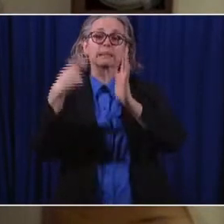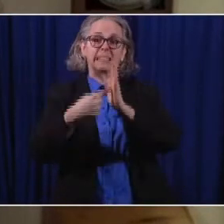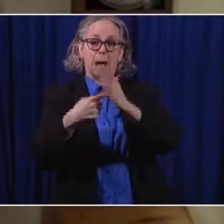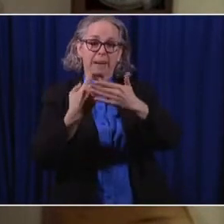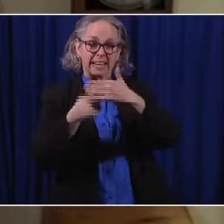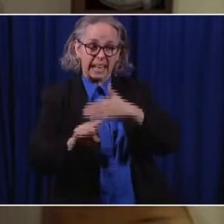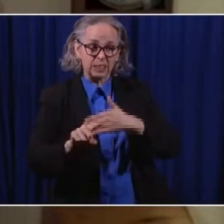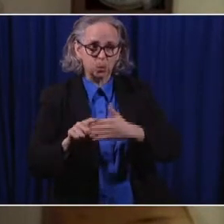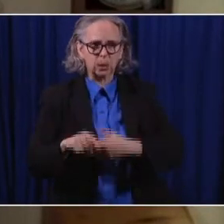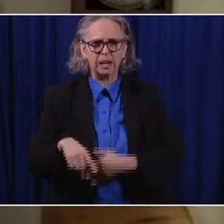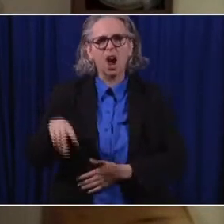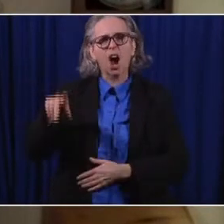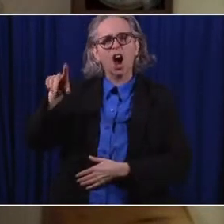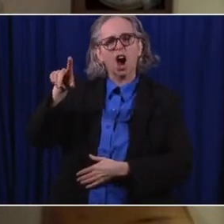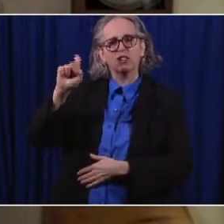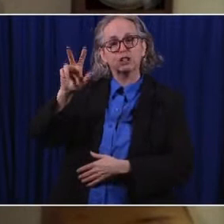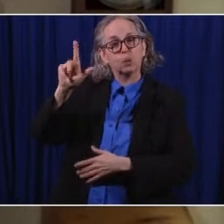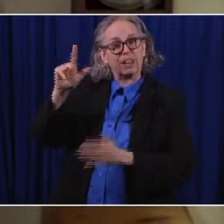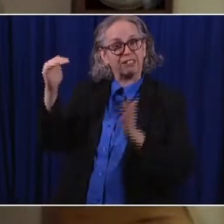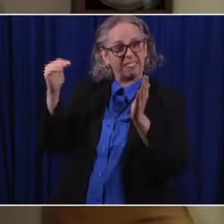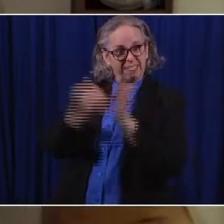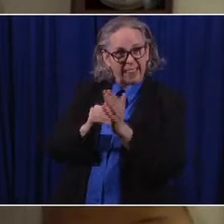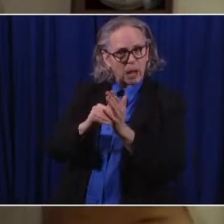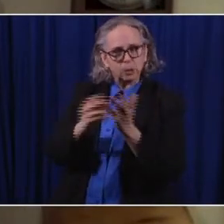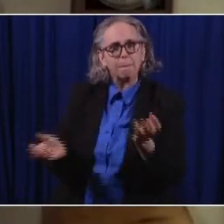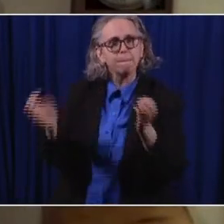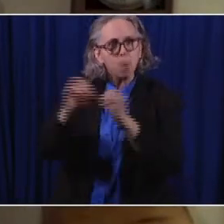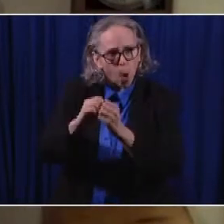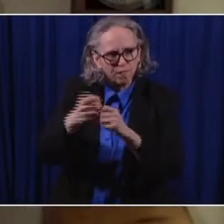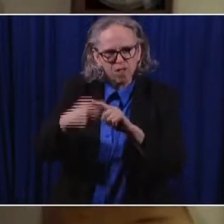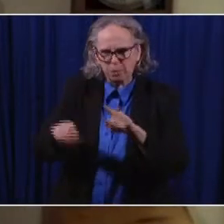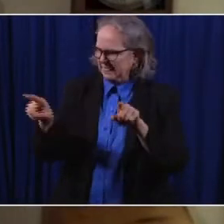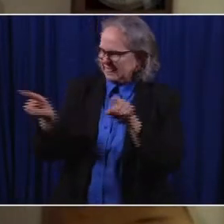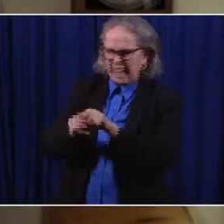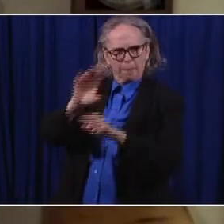doses from Pfizer, as well as